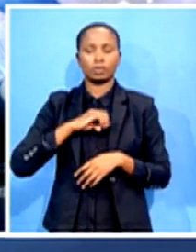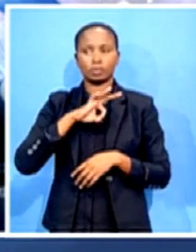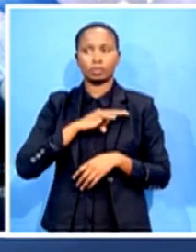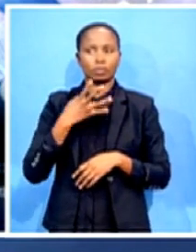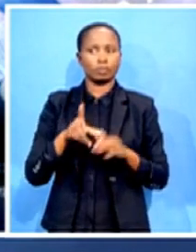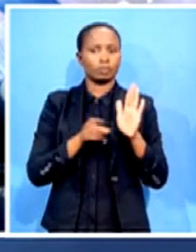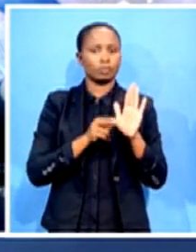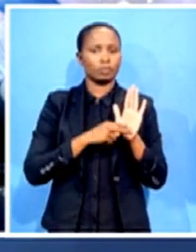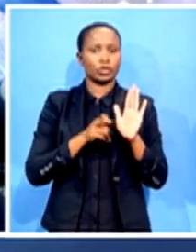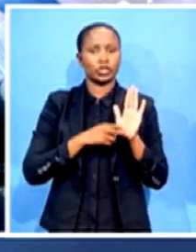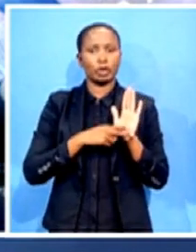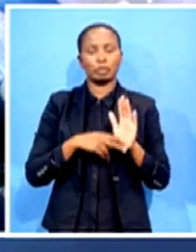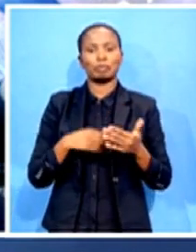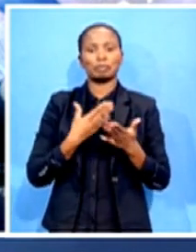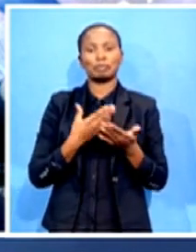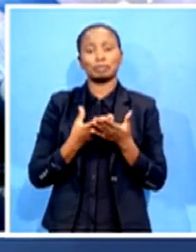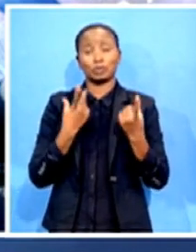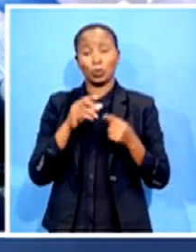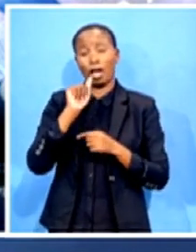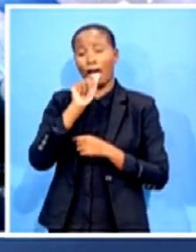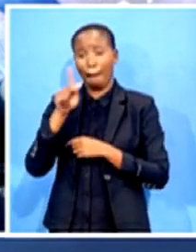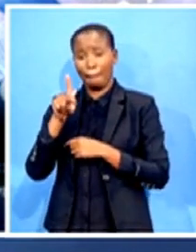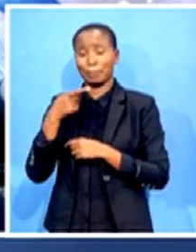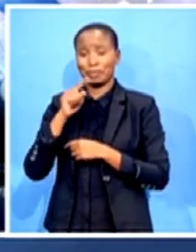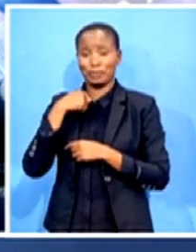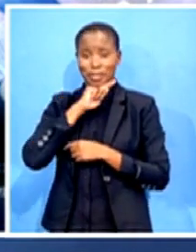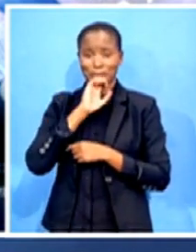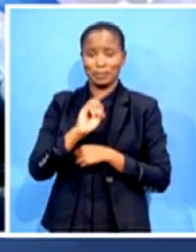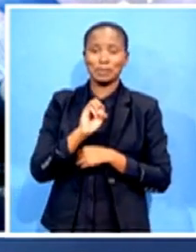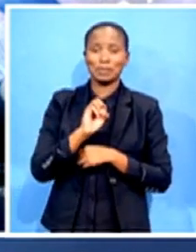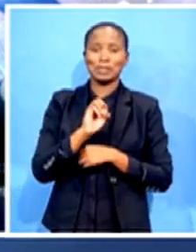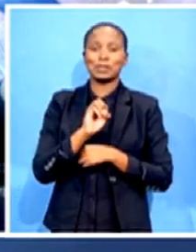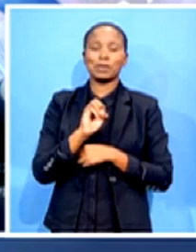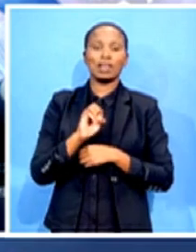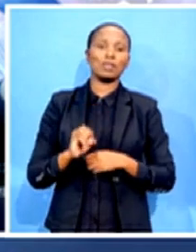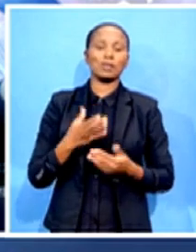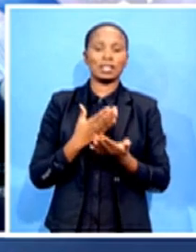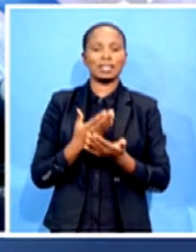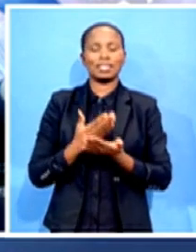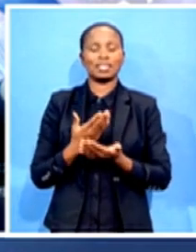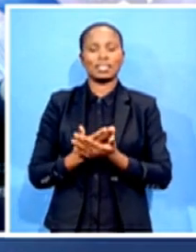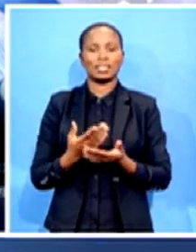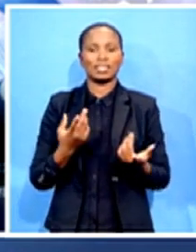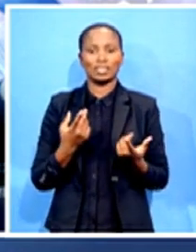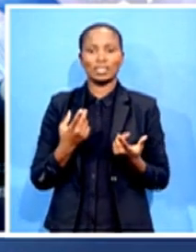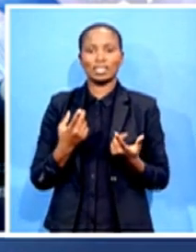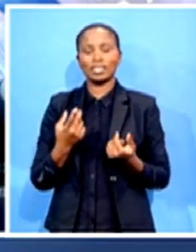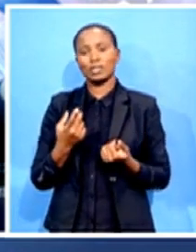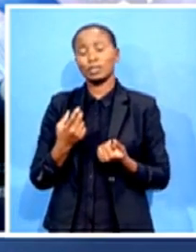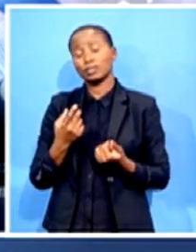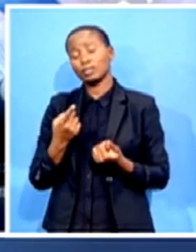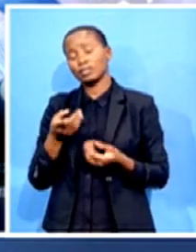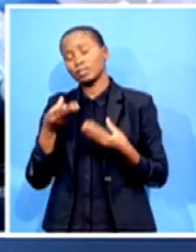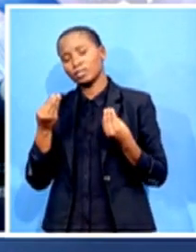app. So you can imagine that level of malicious code, unfortunately, entering